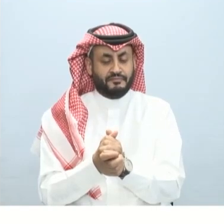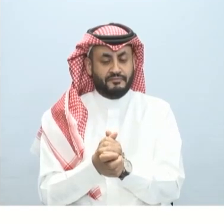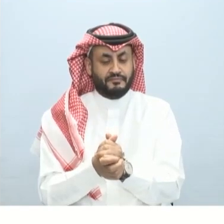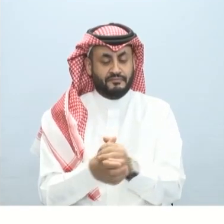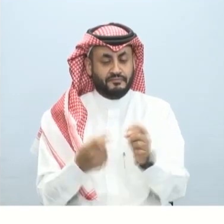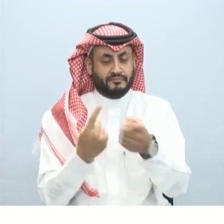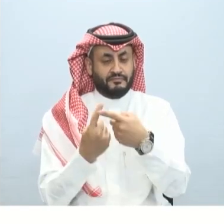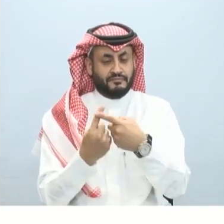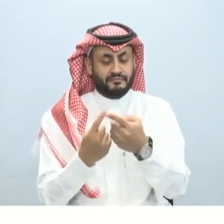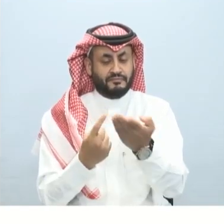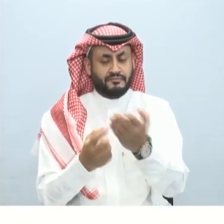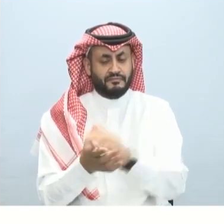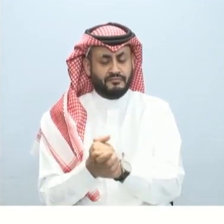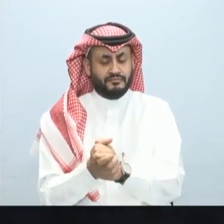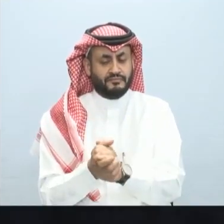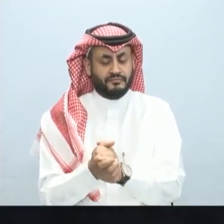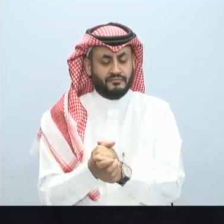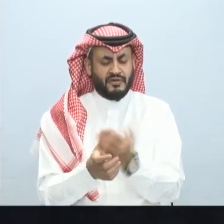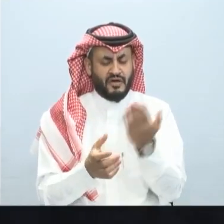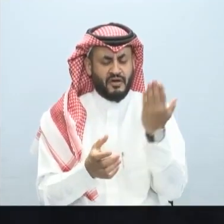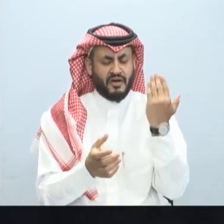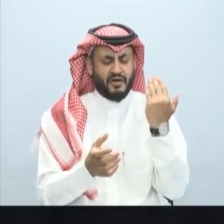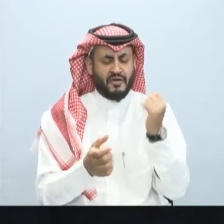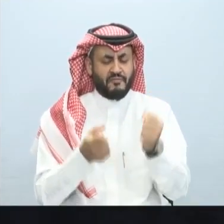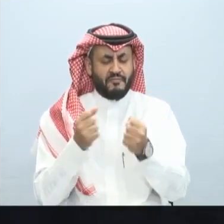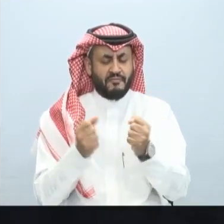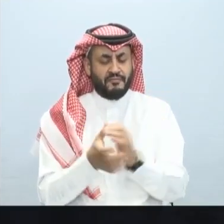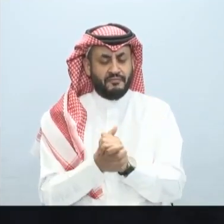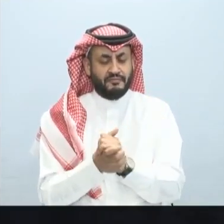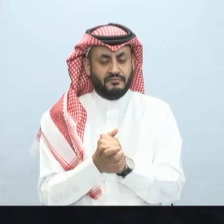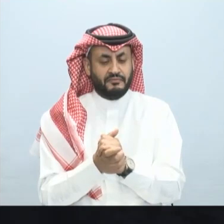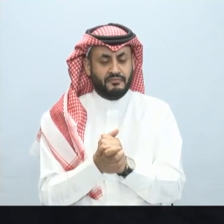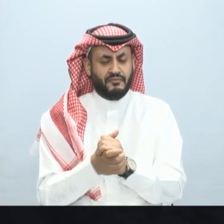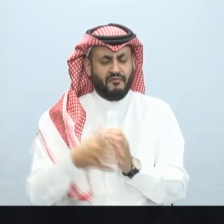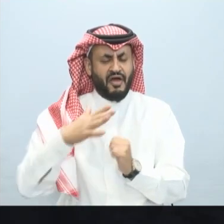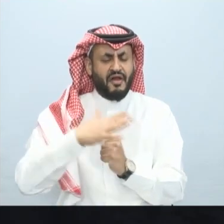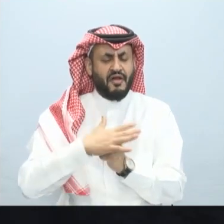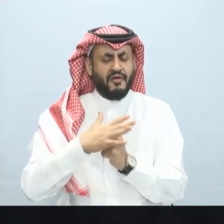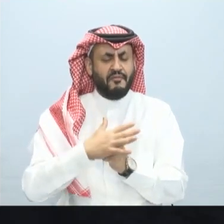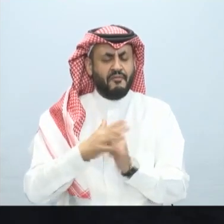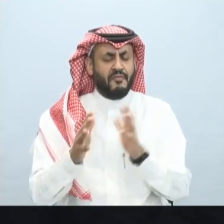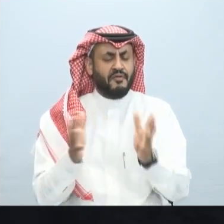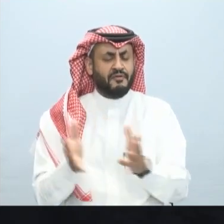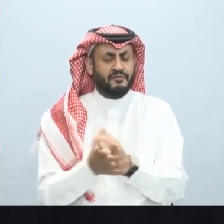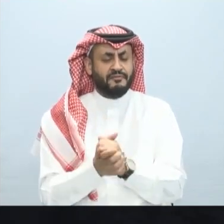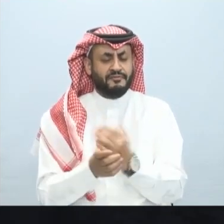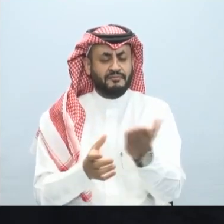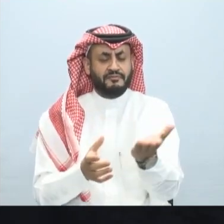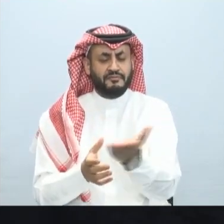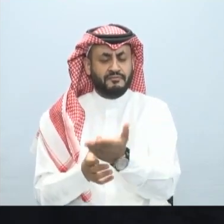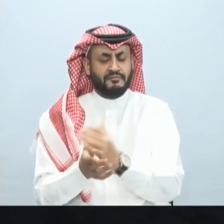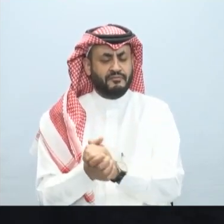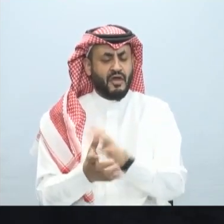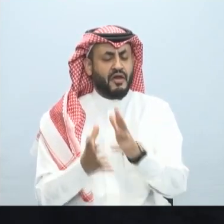Now, first of all, before we start, let's just go back to the basic idea here that we have here, which is